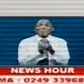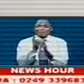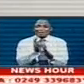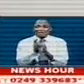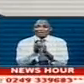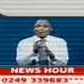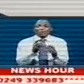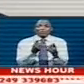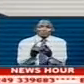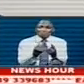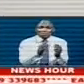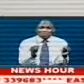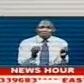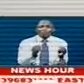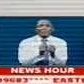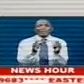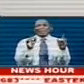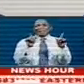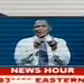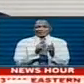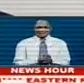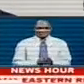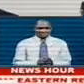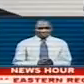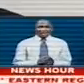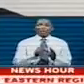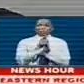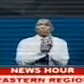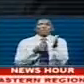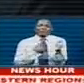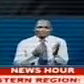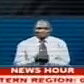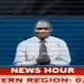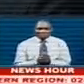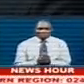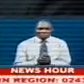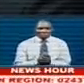development that you don't do that you don't get license. It is not an example.